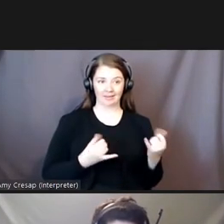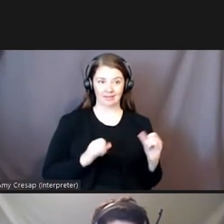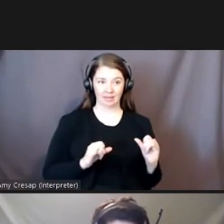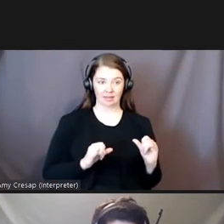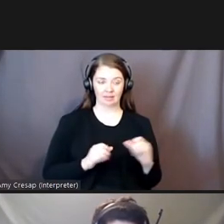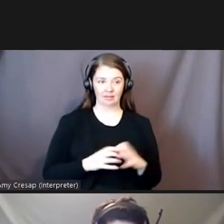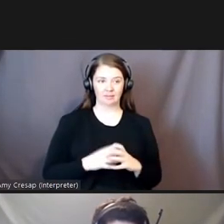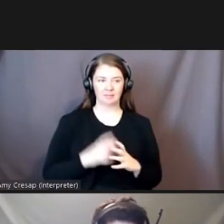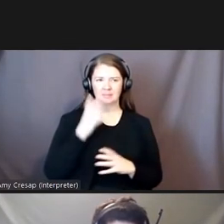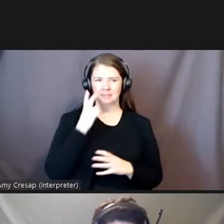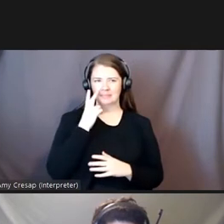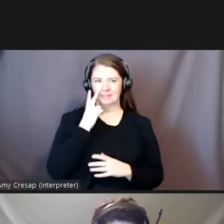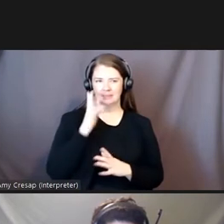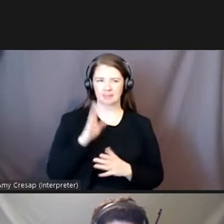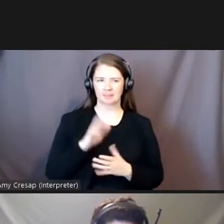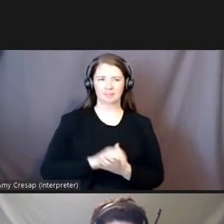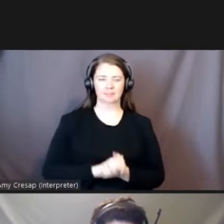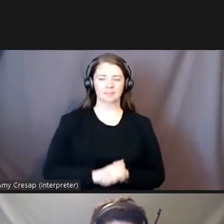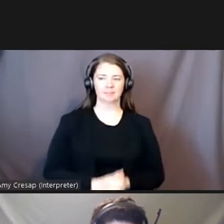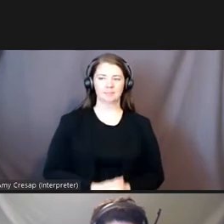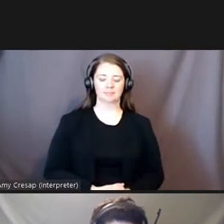let me see if I can check here.